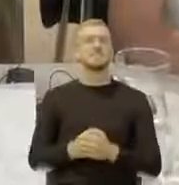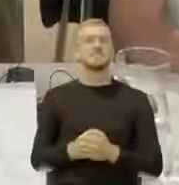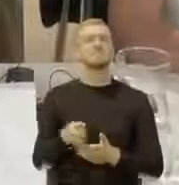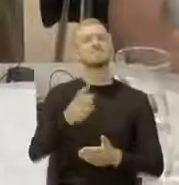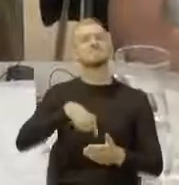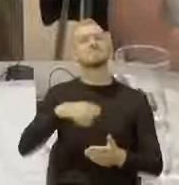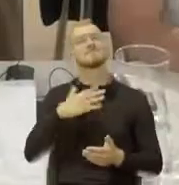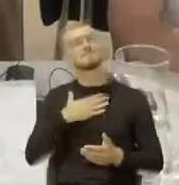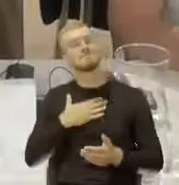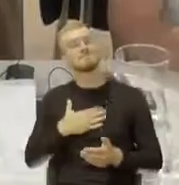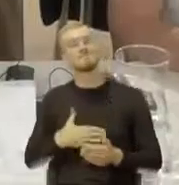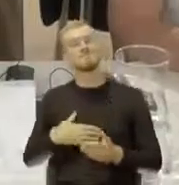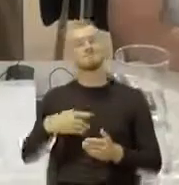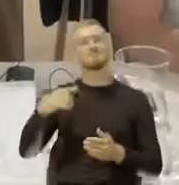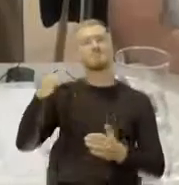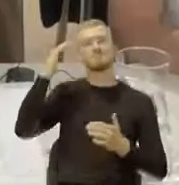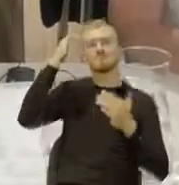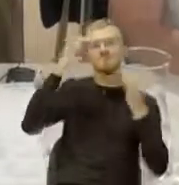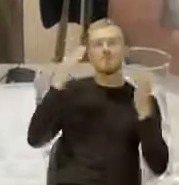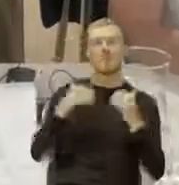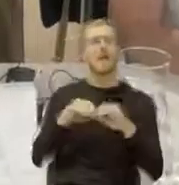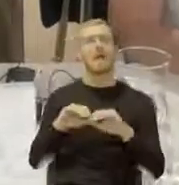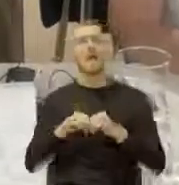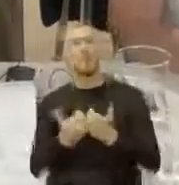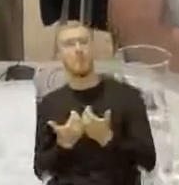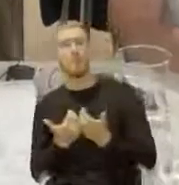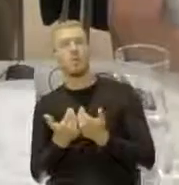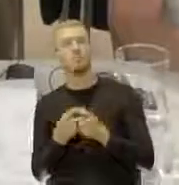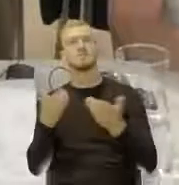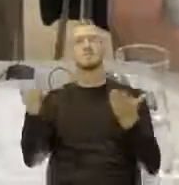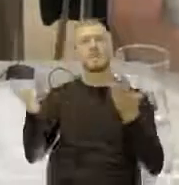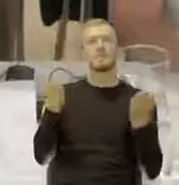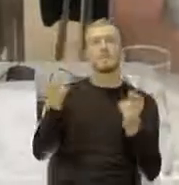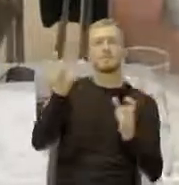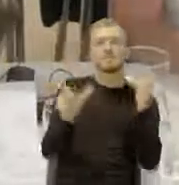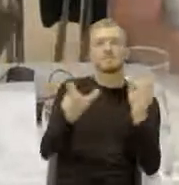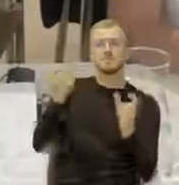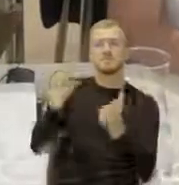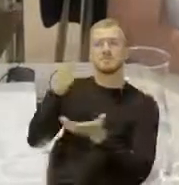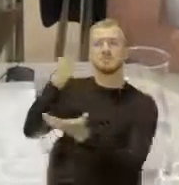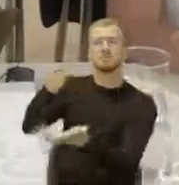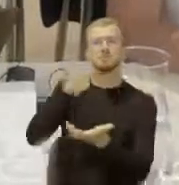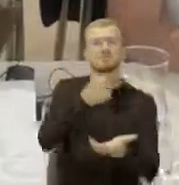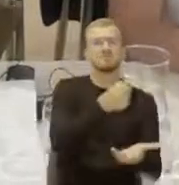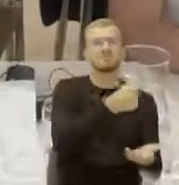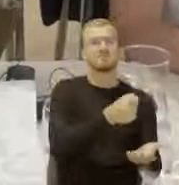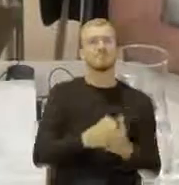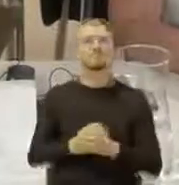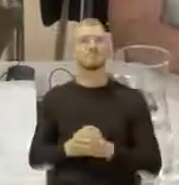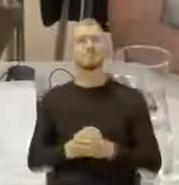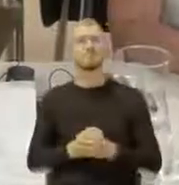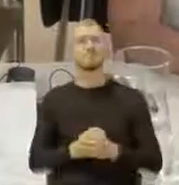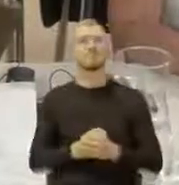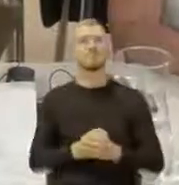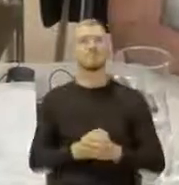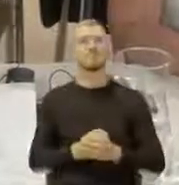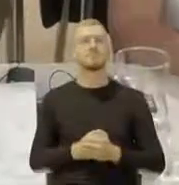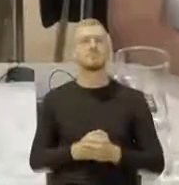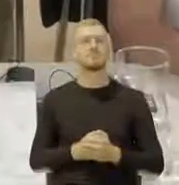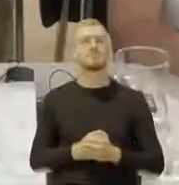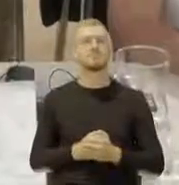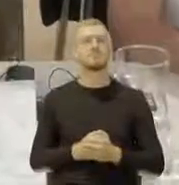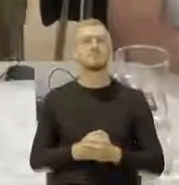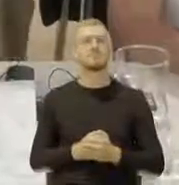example, revaluing the role of local and municipal public banks and finding new ways to keep